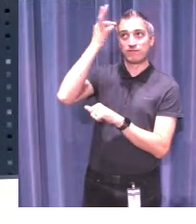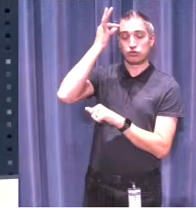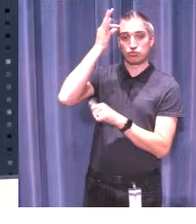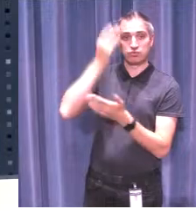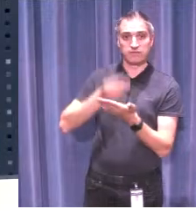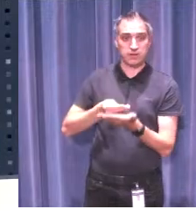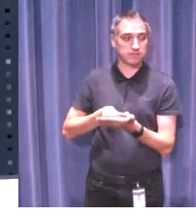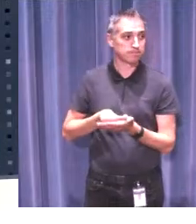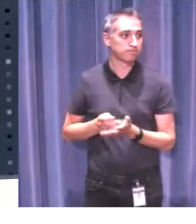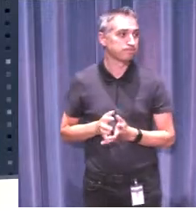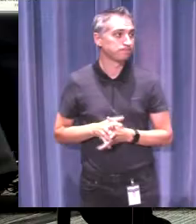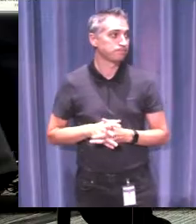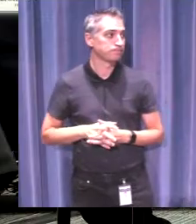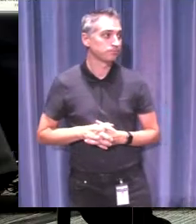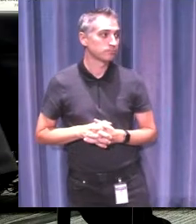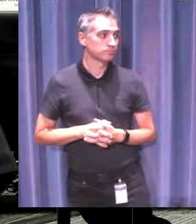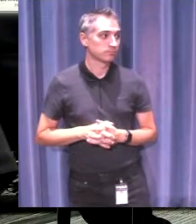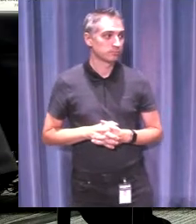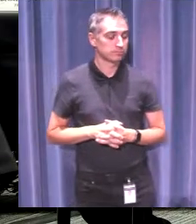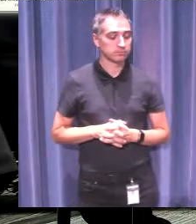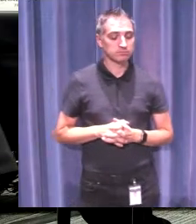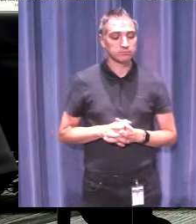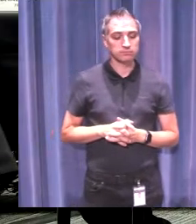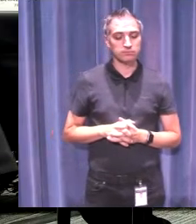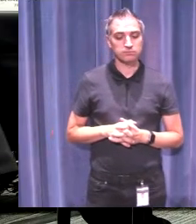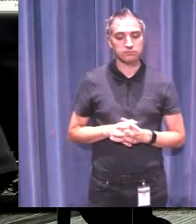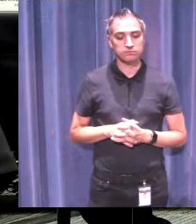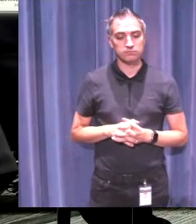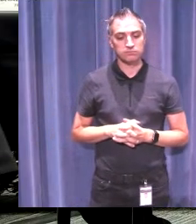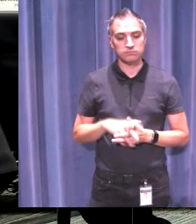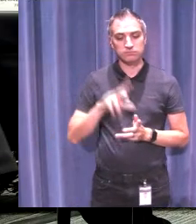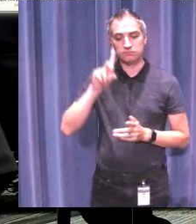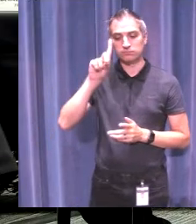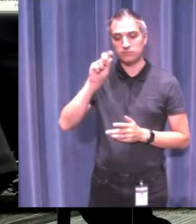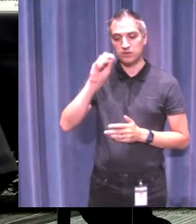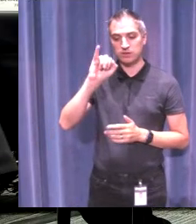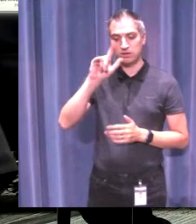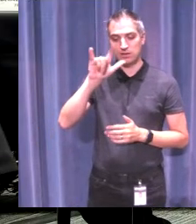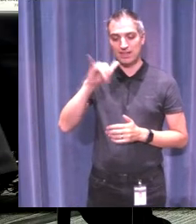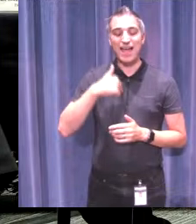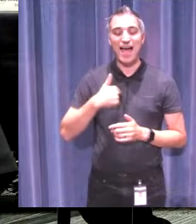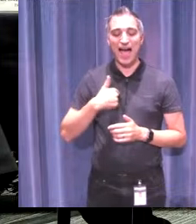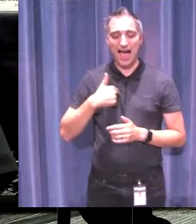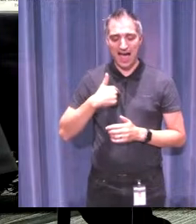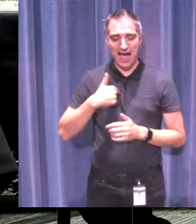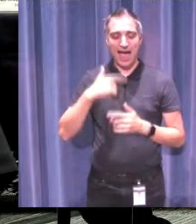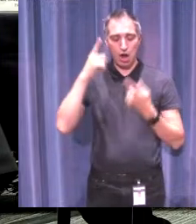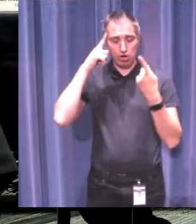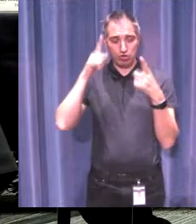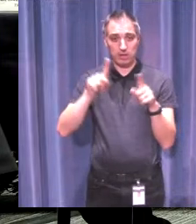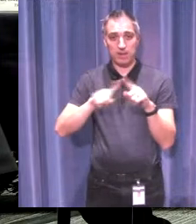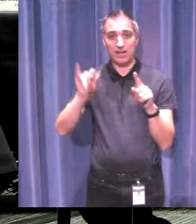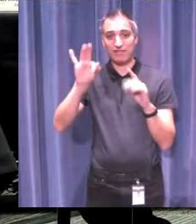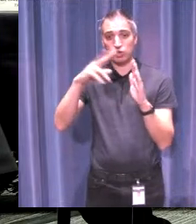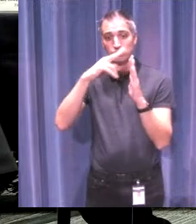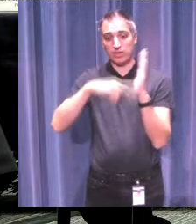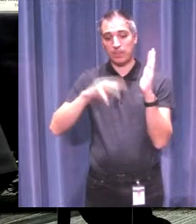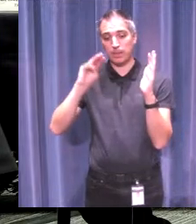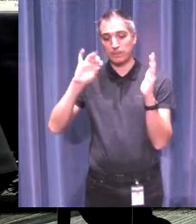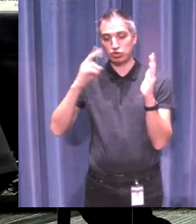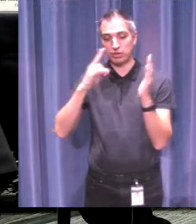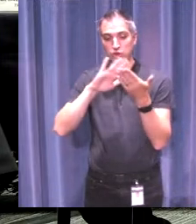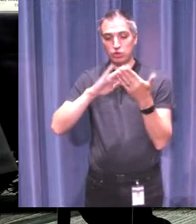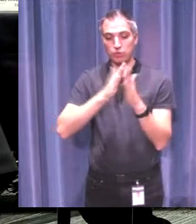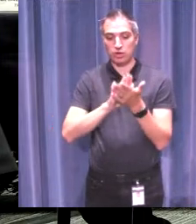think I would agree with, I guess, most of that. The thing I get concerned about is you read the Michigan Community College